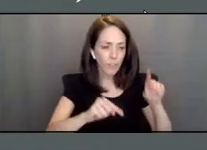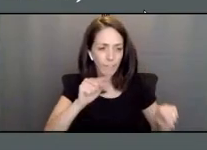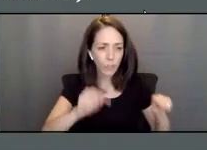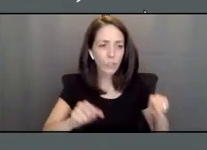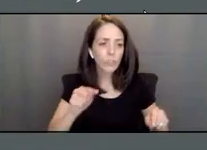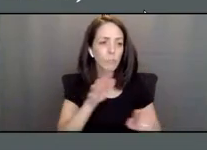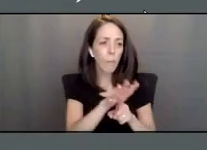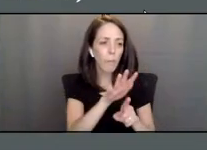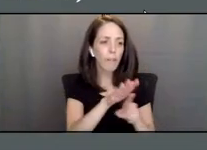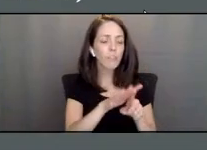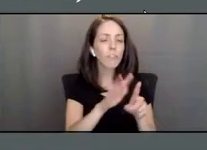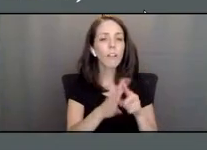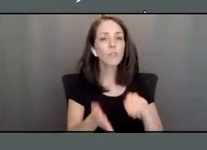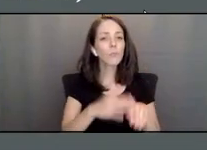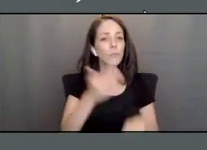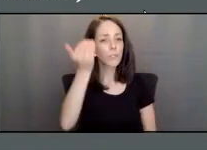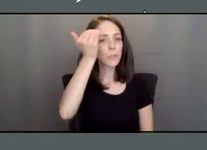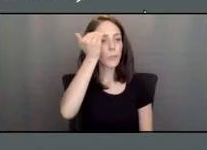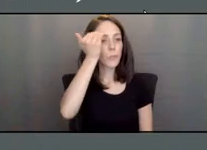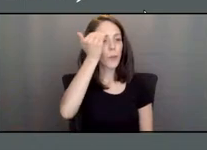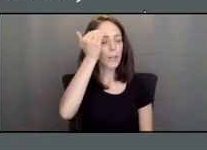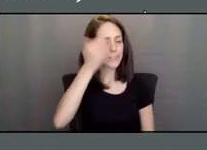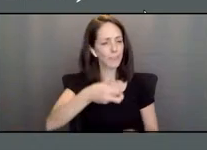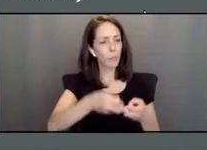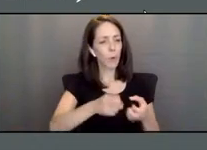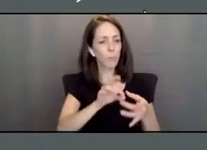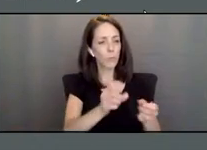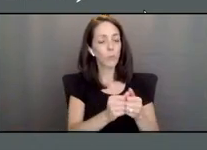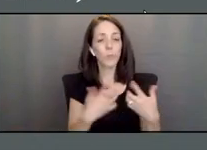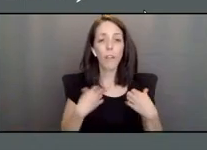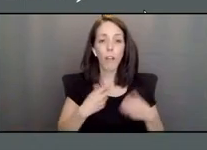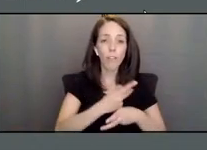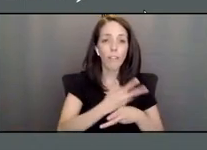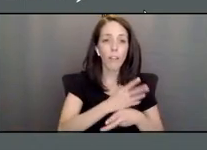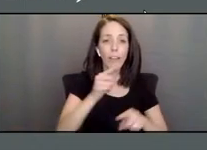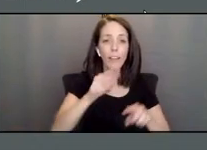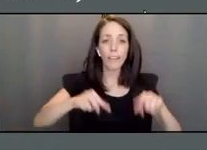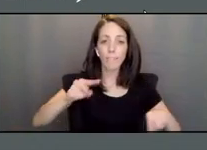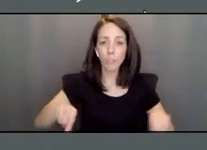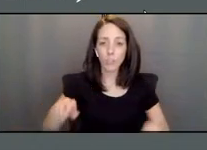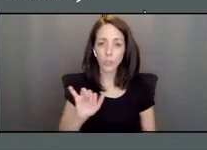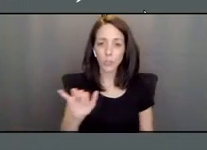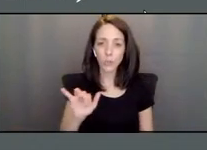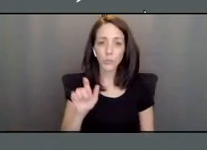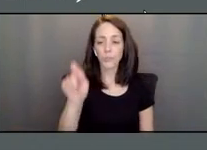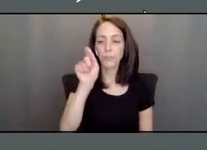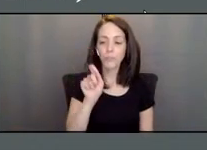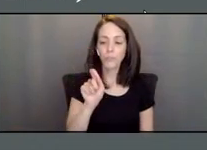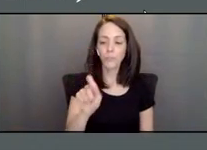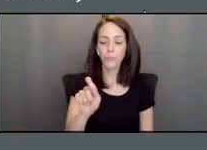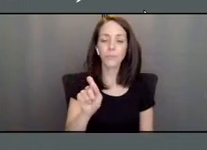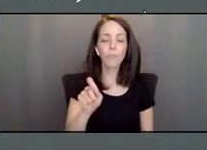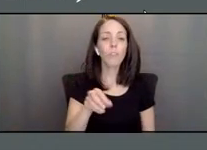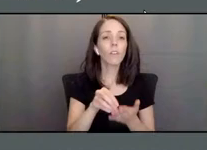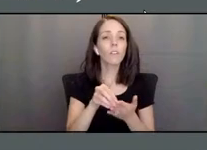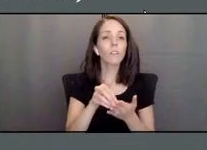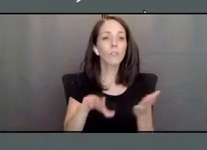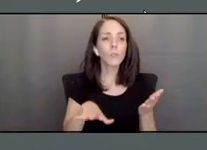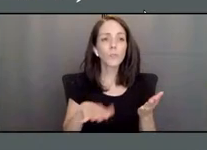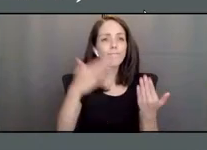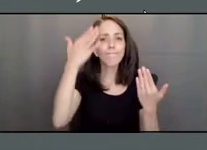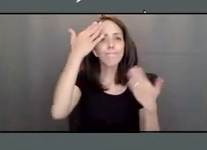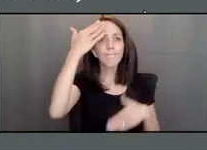awareness of issues related to health and diversity. Bullet point three refers to student unconscious bias training. This